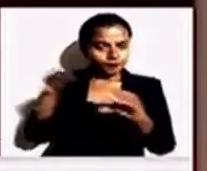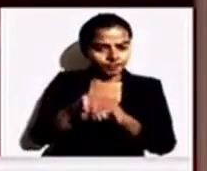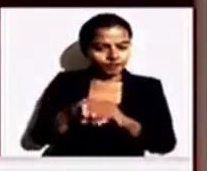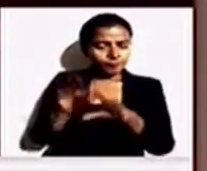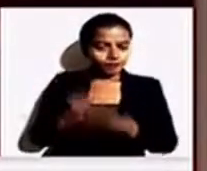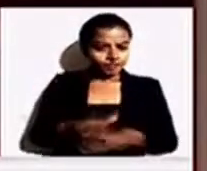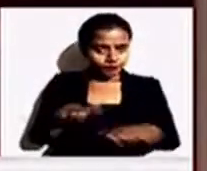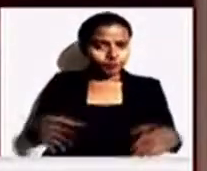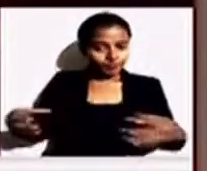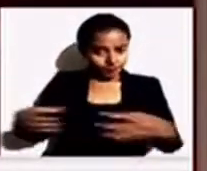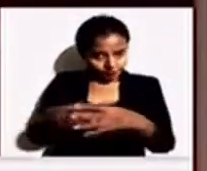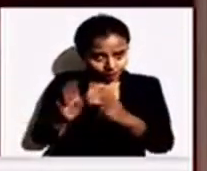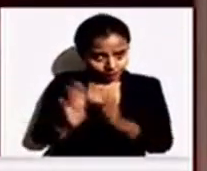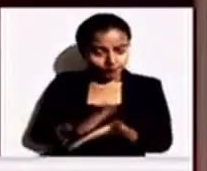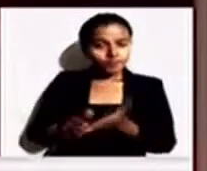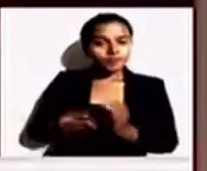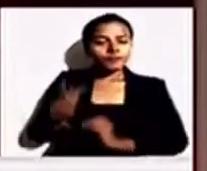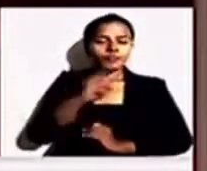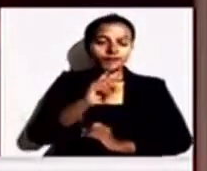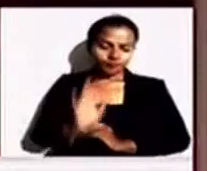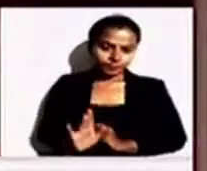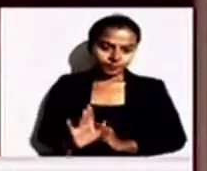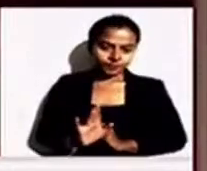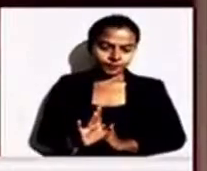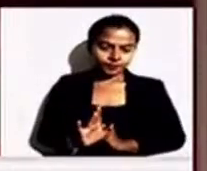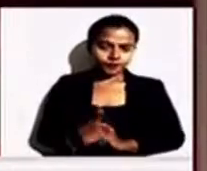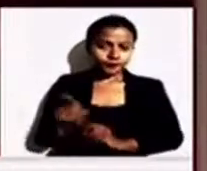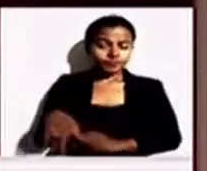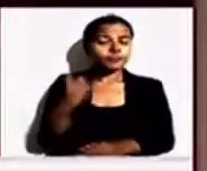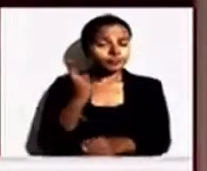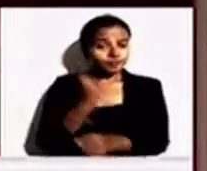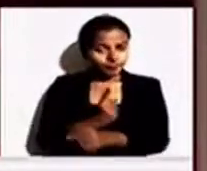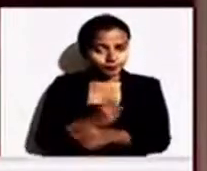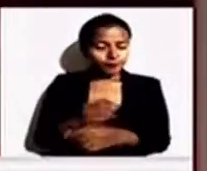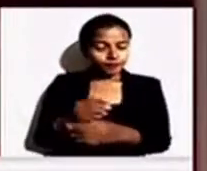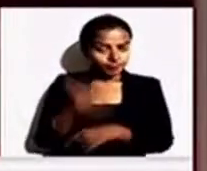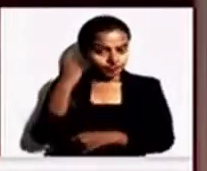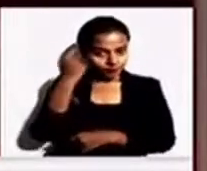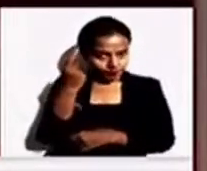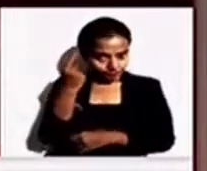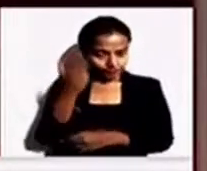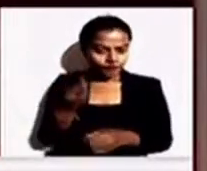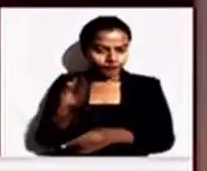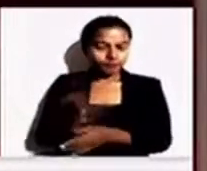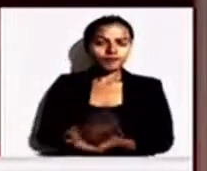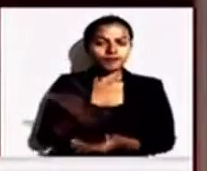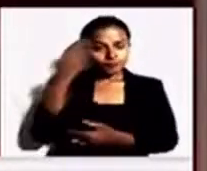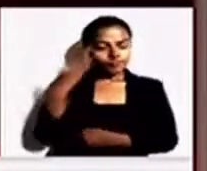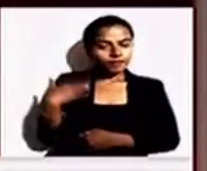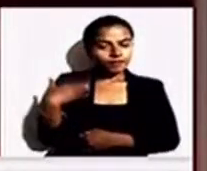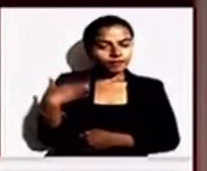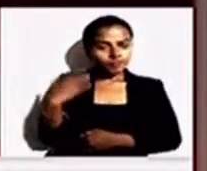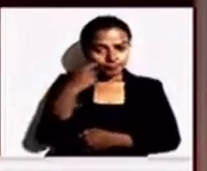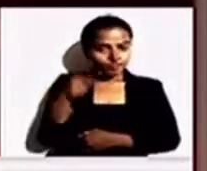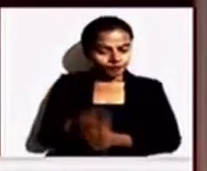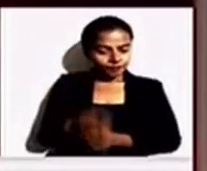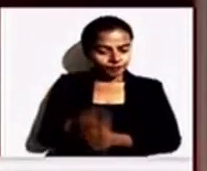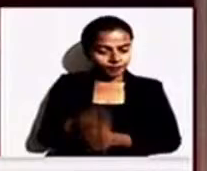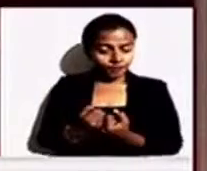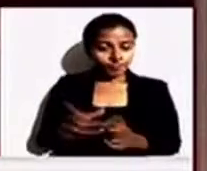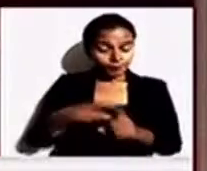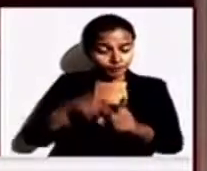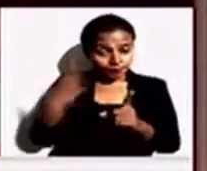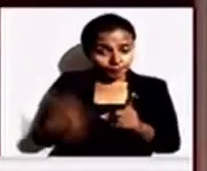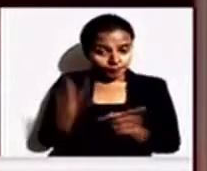schools? Are the teachers prepared? Are other parents prepared to have a student with a disability in the